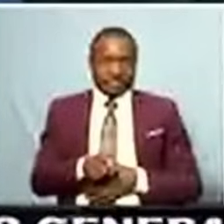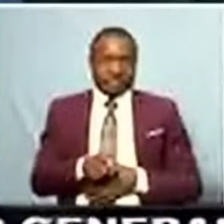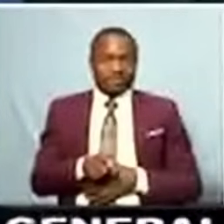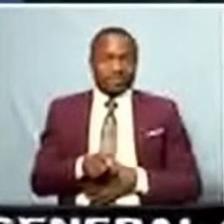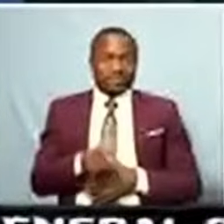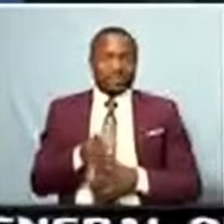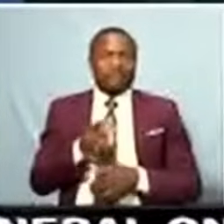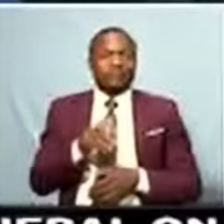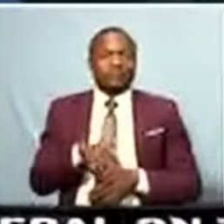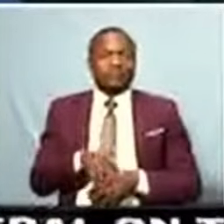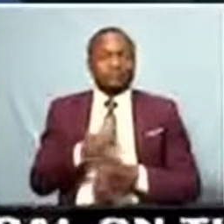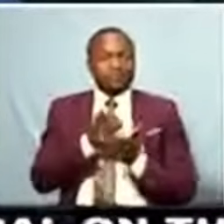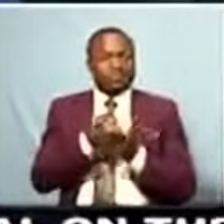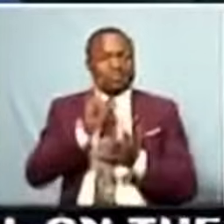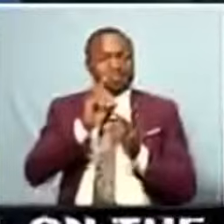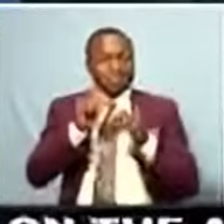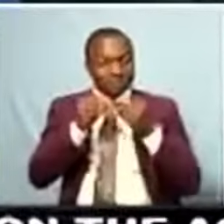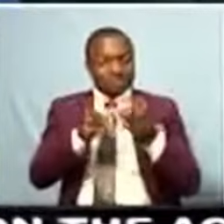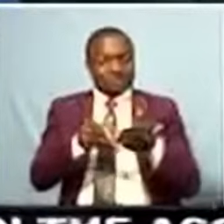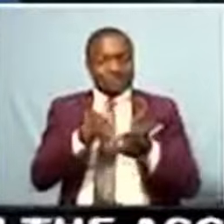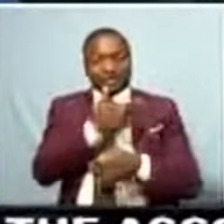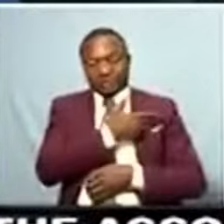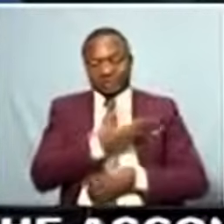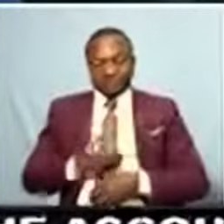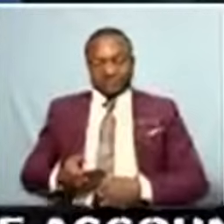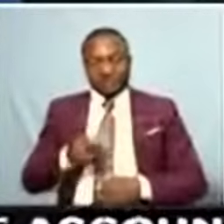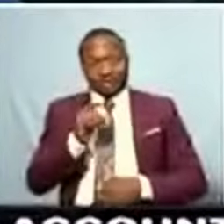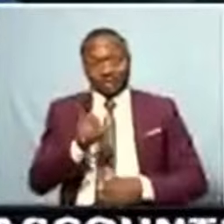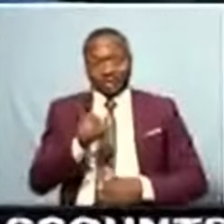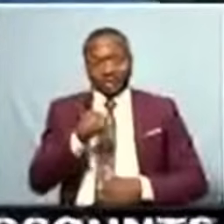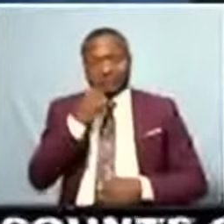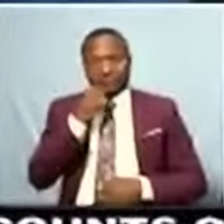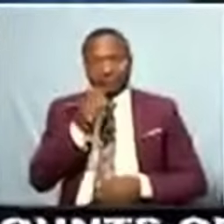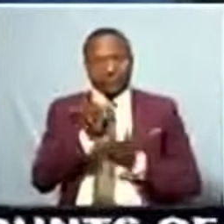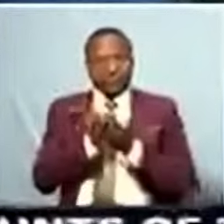needs to be taken serious. He has submitted that it's 1 million.